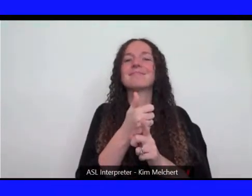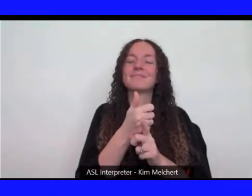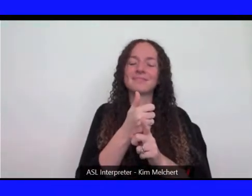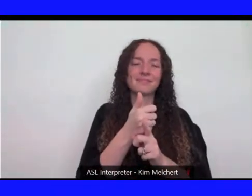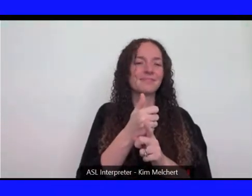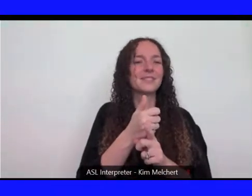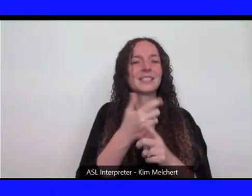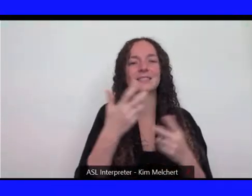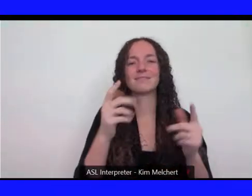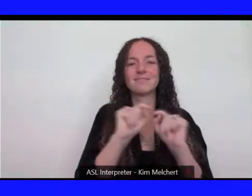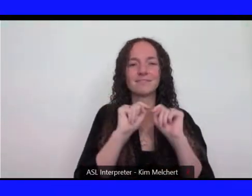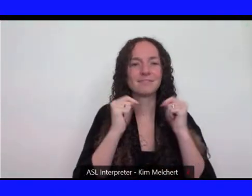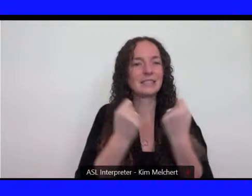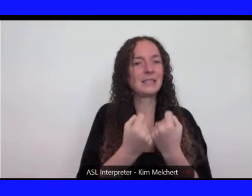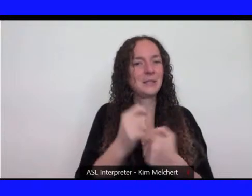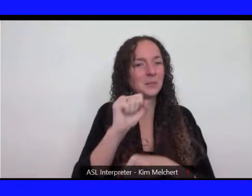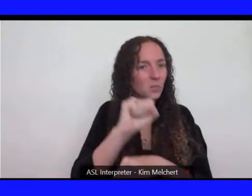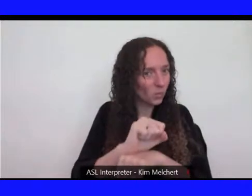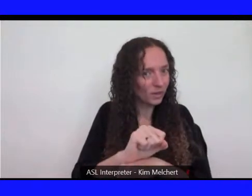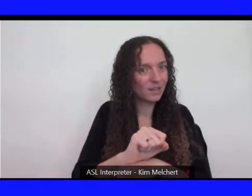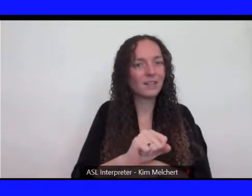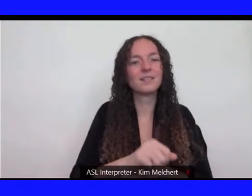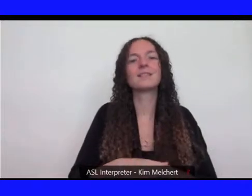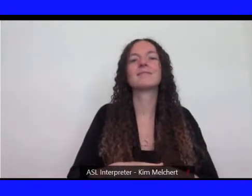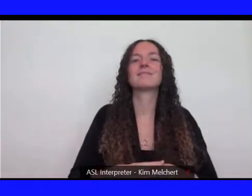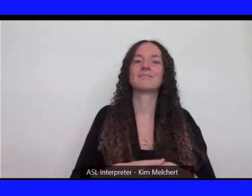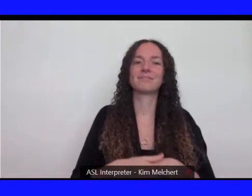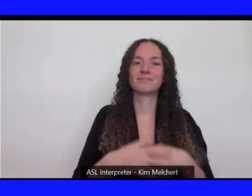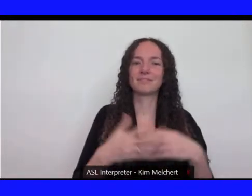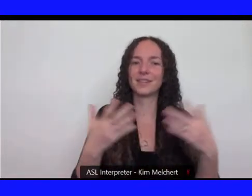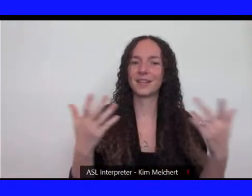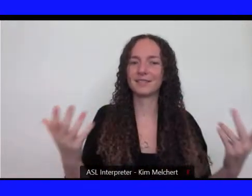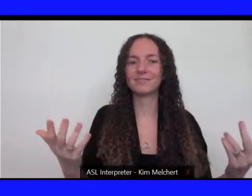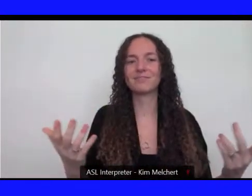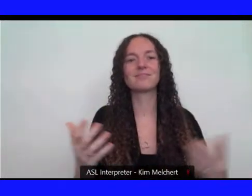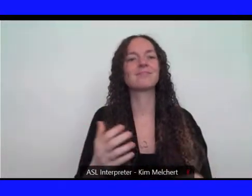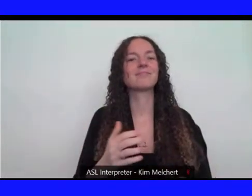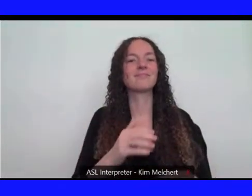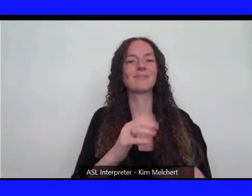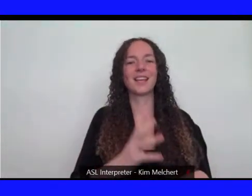So thank you so much. Is there any other